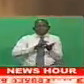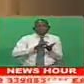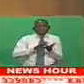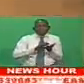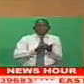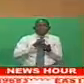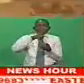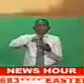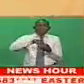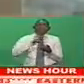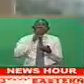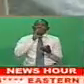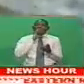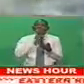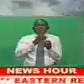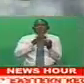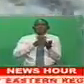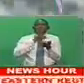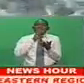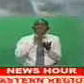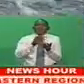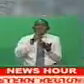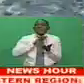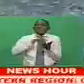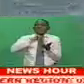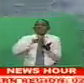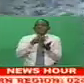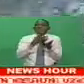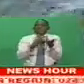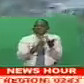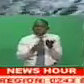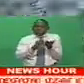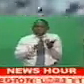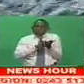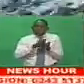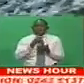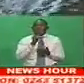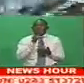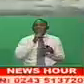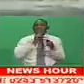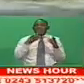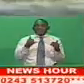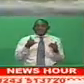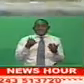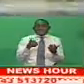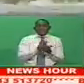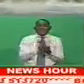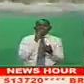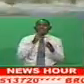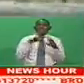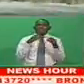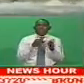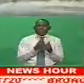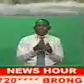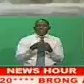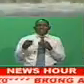Disinfection is the final stage of water purification that rates water off germs for consumption. Currently, the Ghana Water